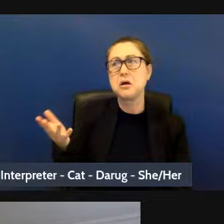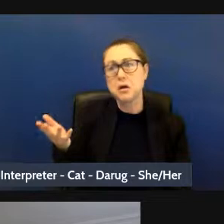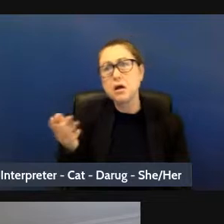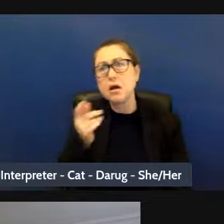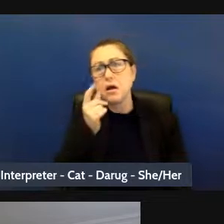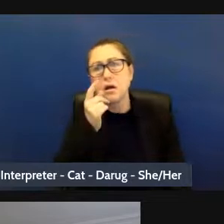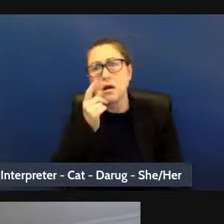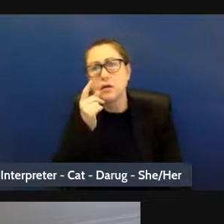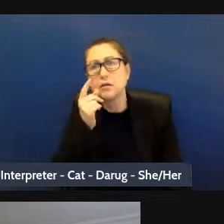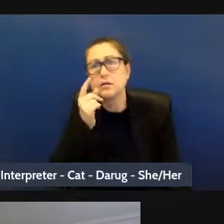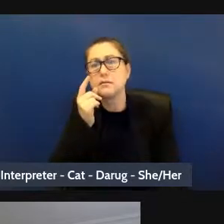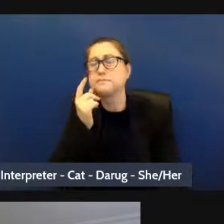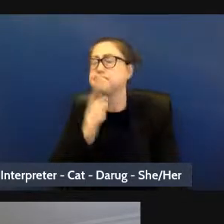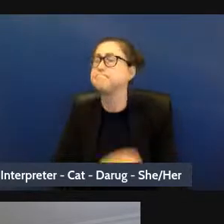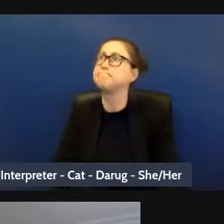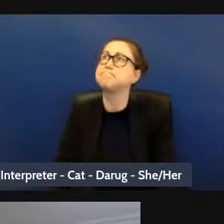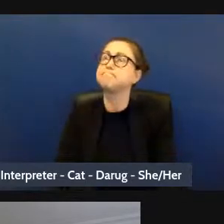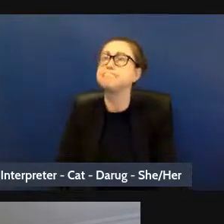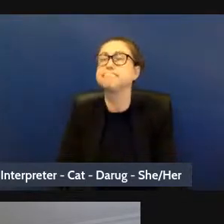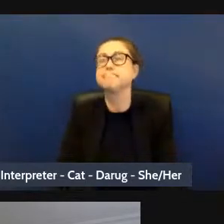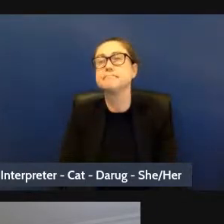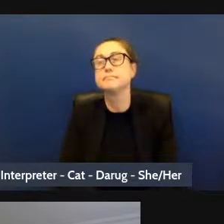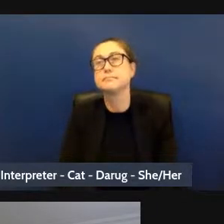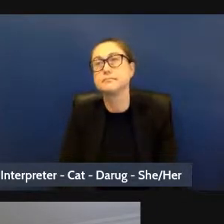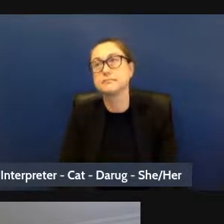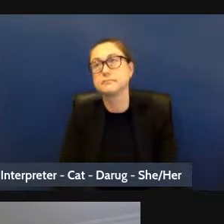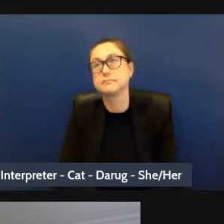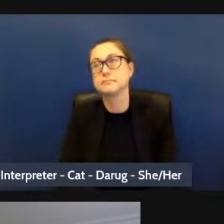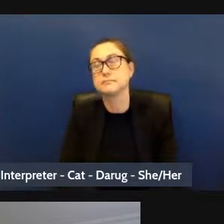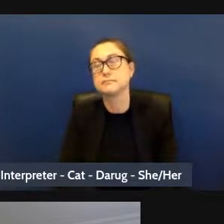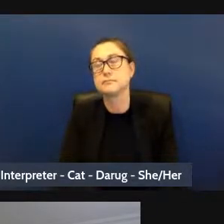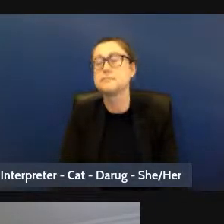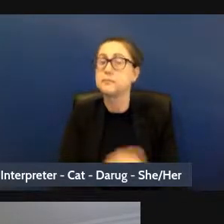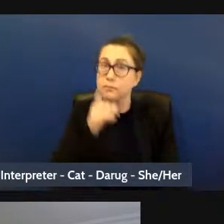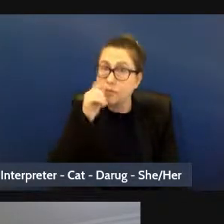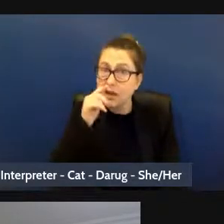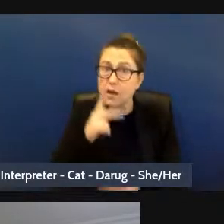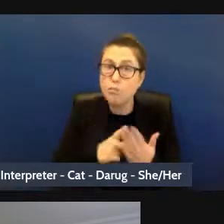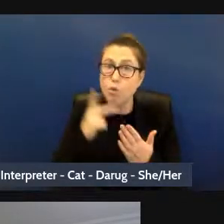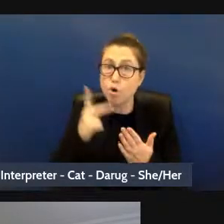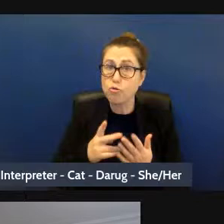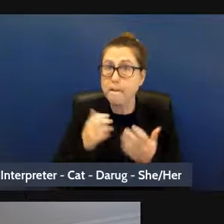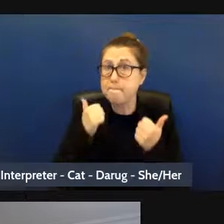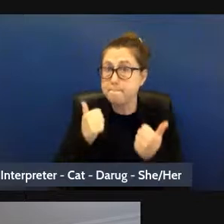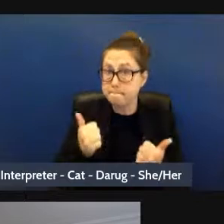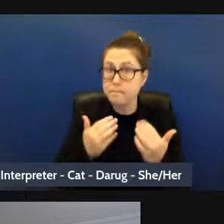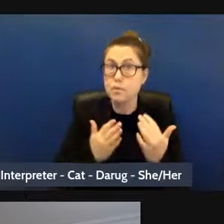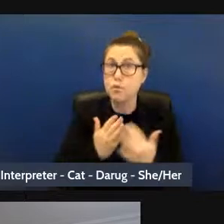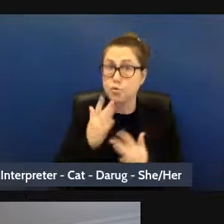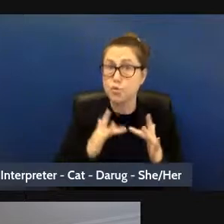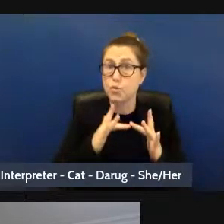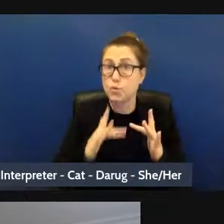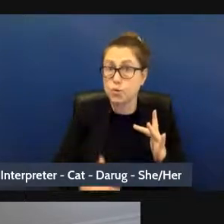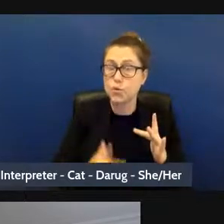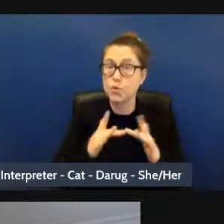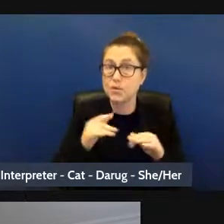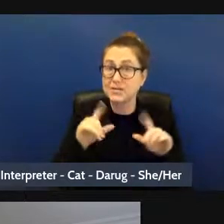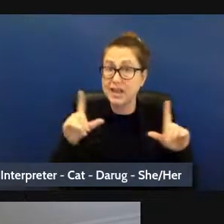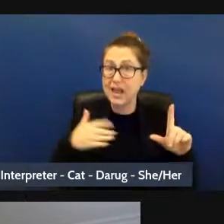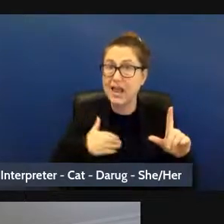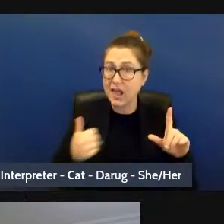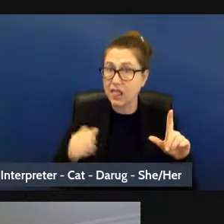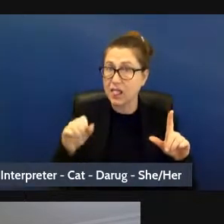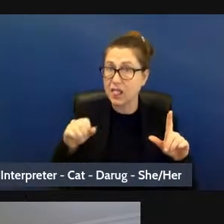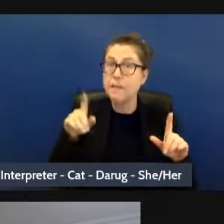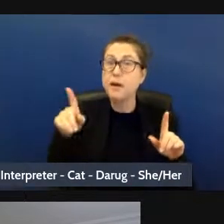to, you know, deliver good programs through telehealth, but we also had great